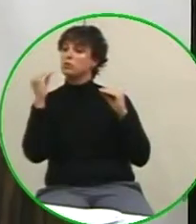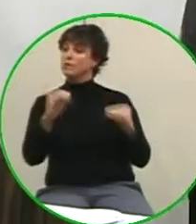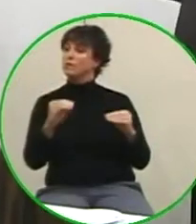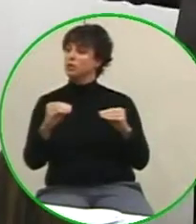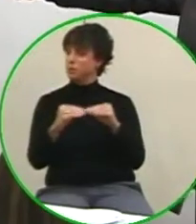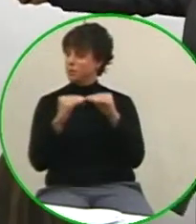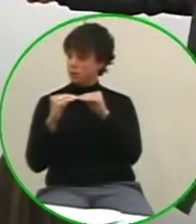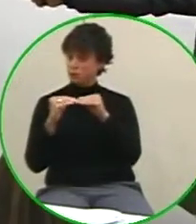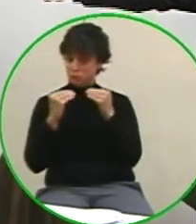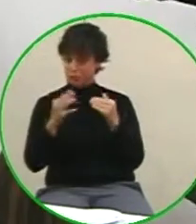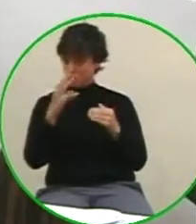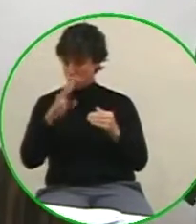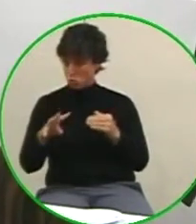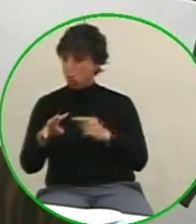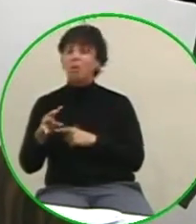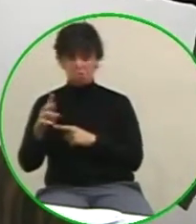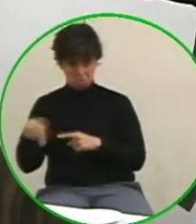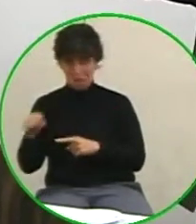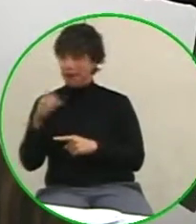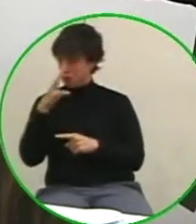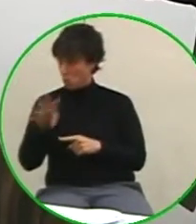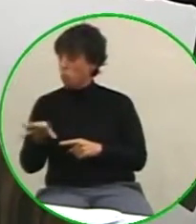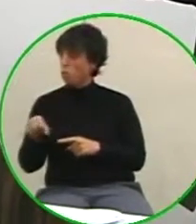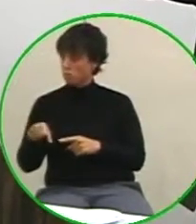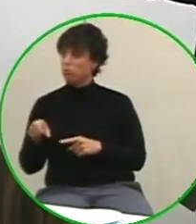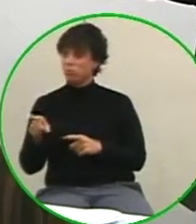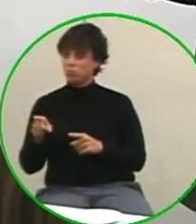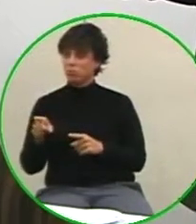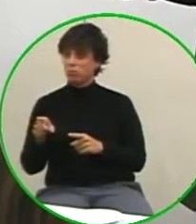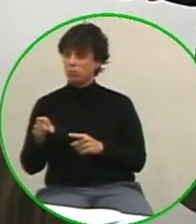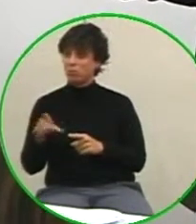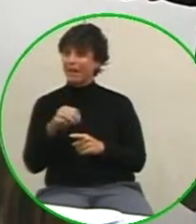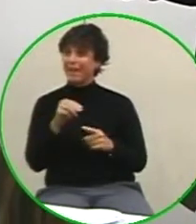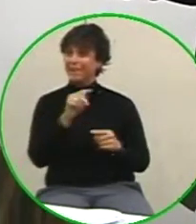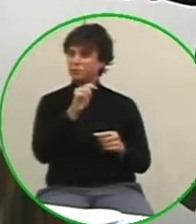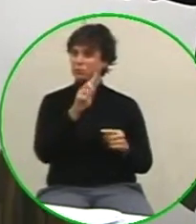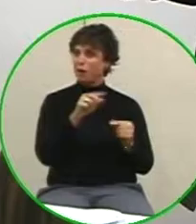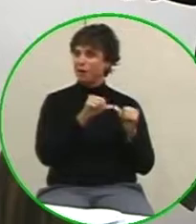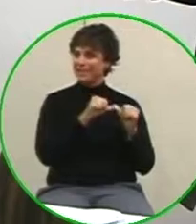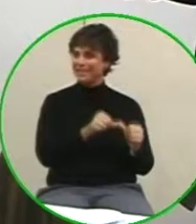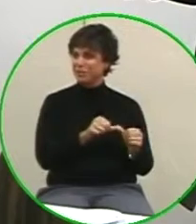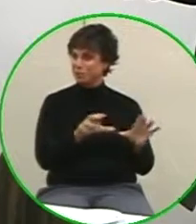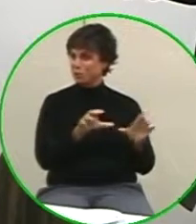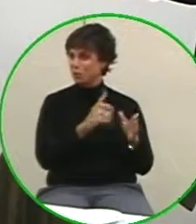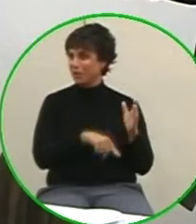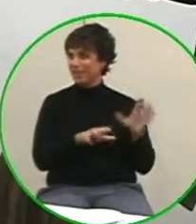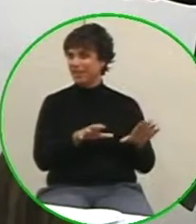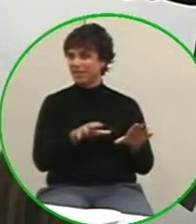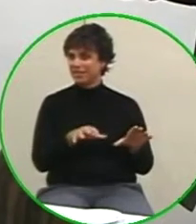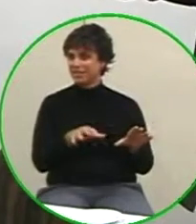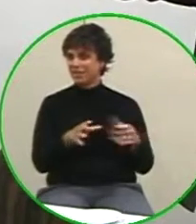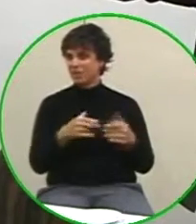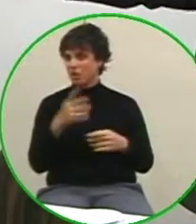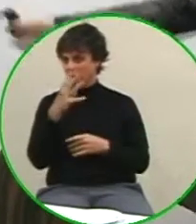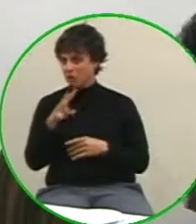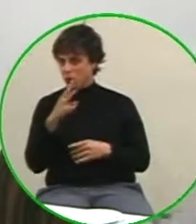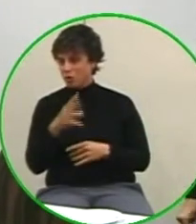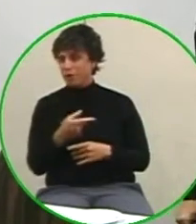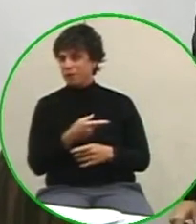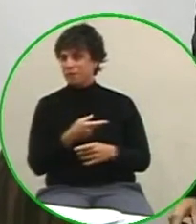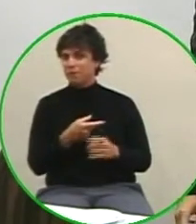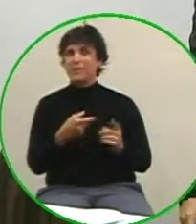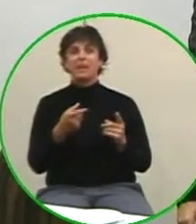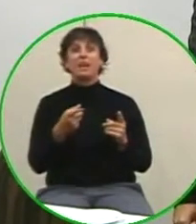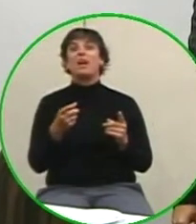ignore, and they do ignore, and Todd continues to do what he does. And in fact, we